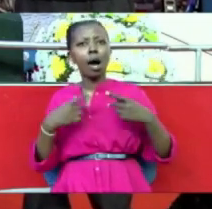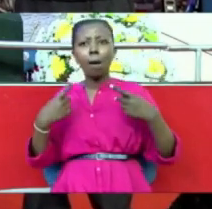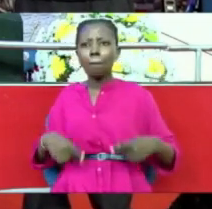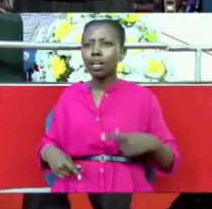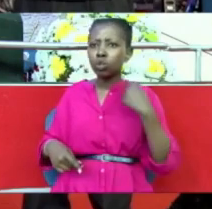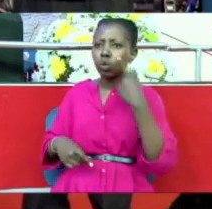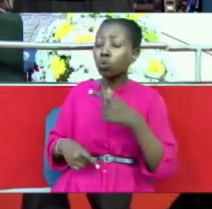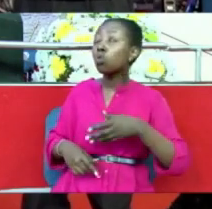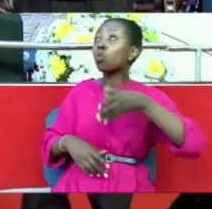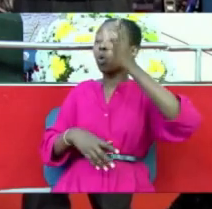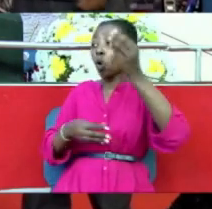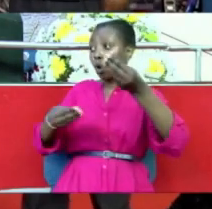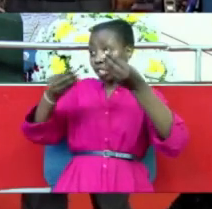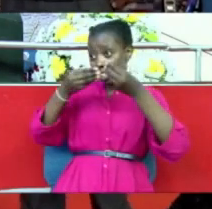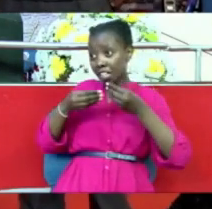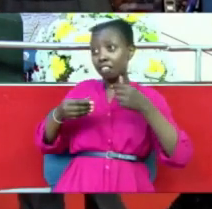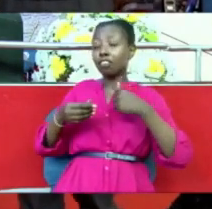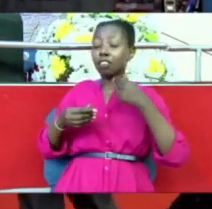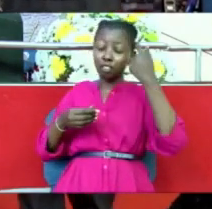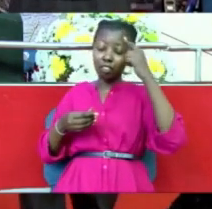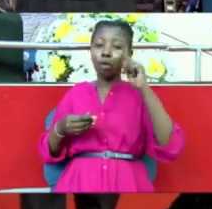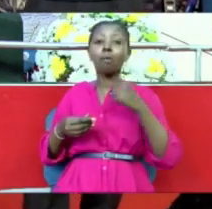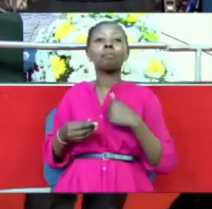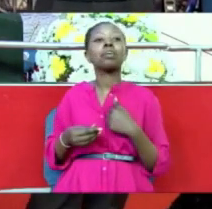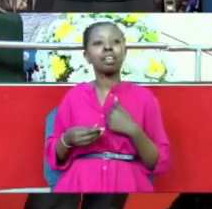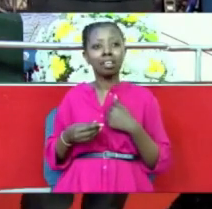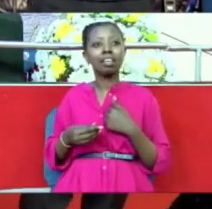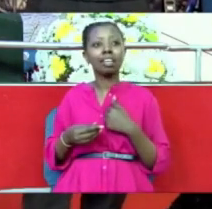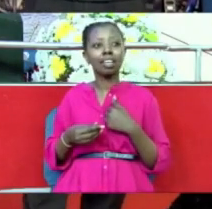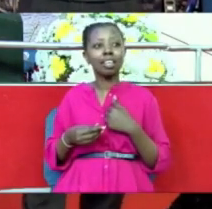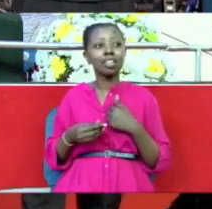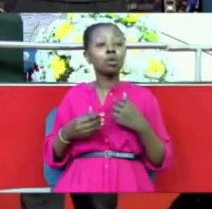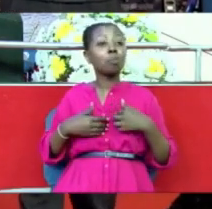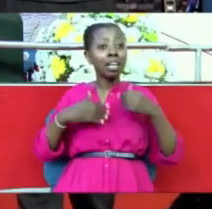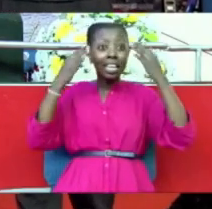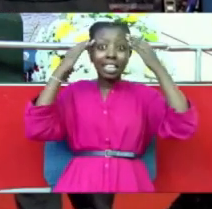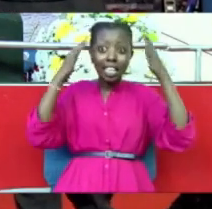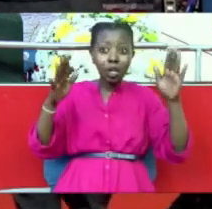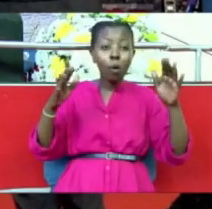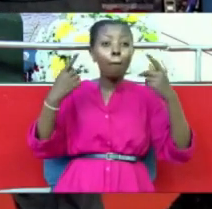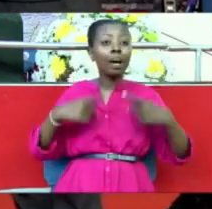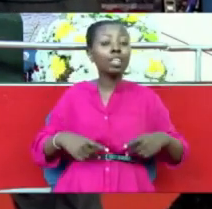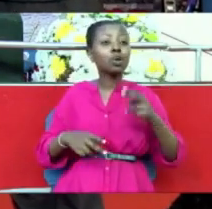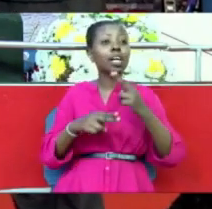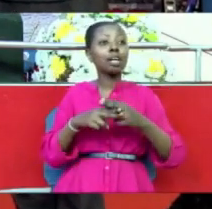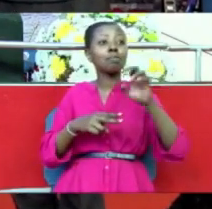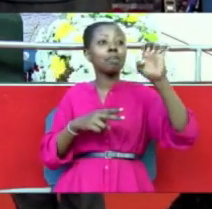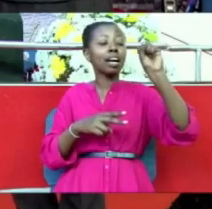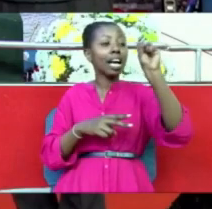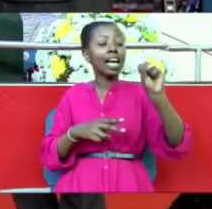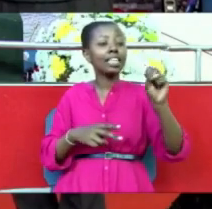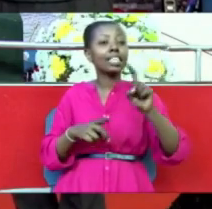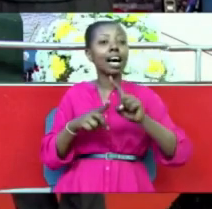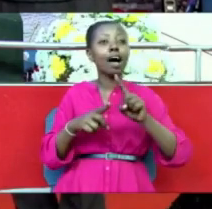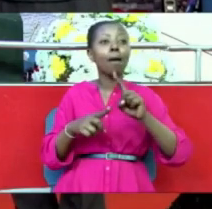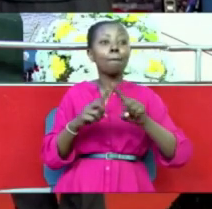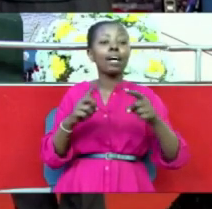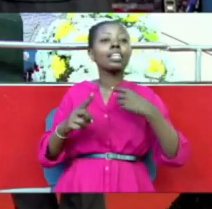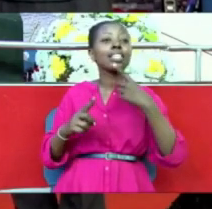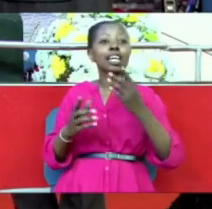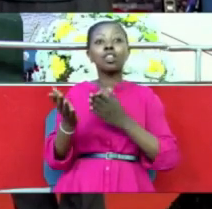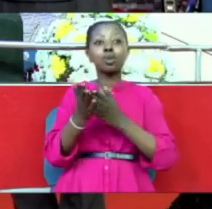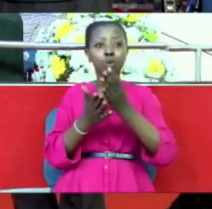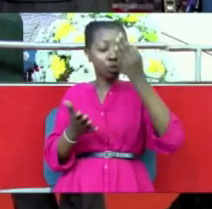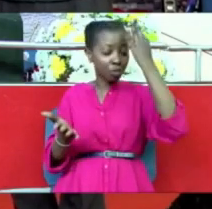just brought them here for now. For this season. So akasema, what are you talking about? I said, I'm